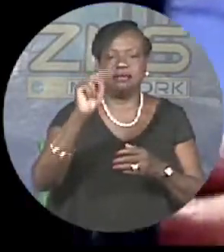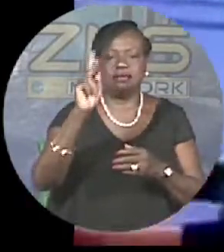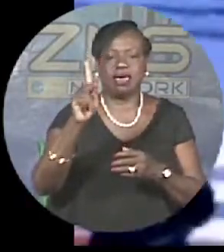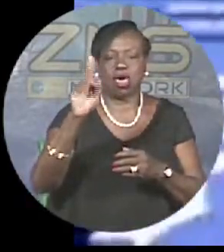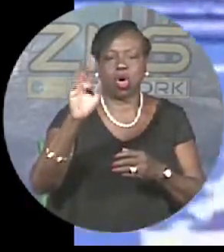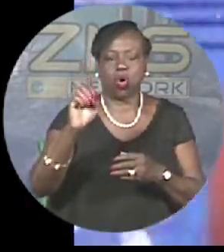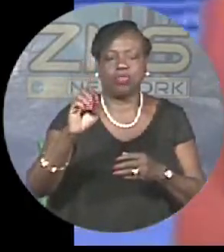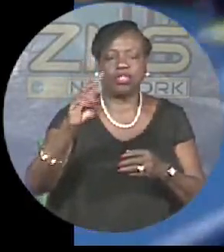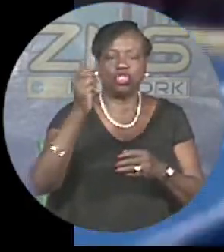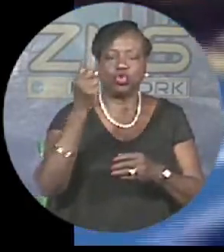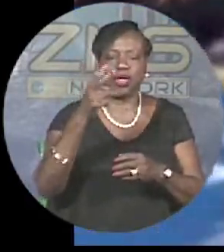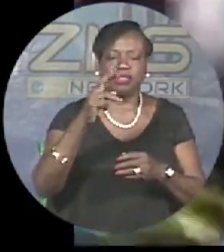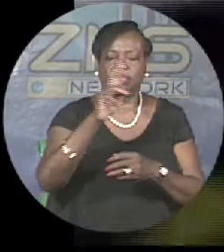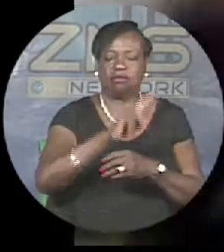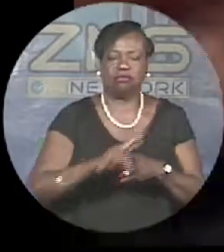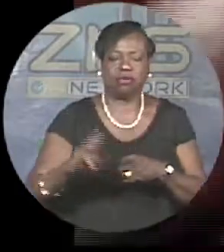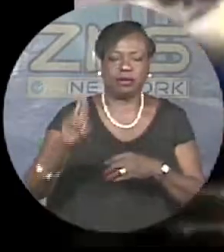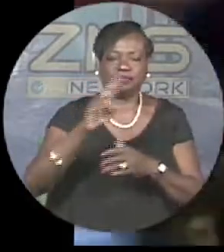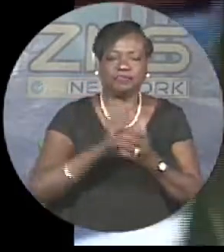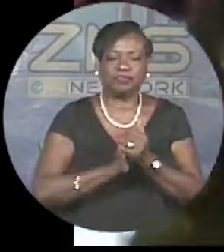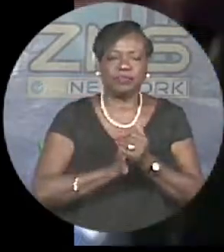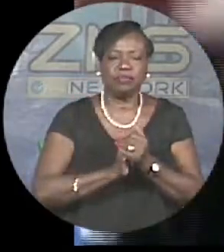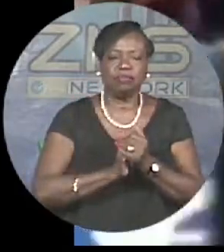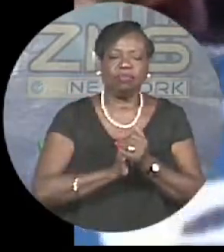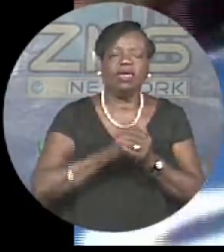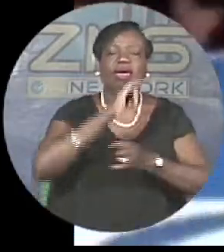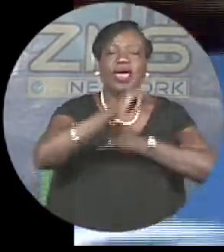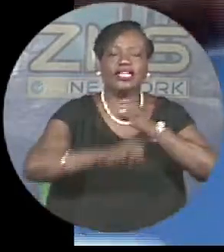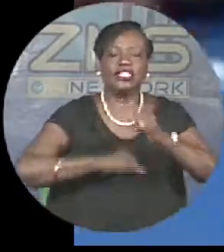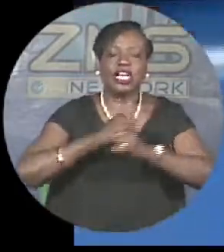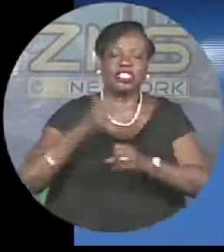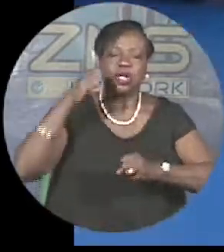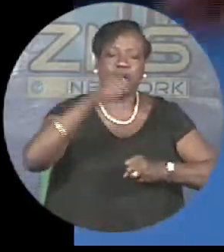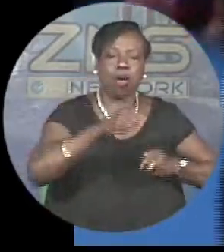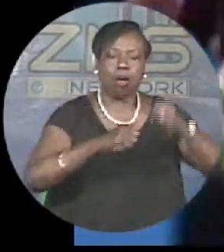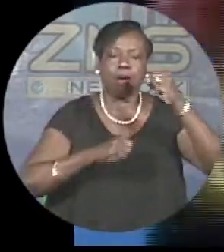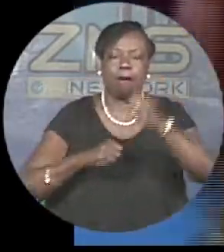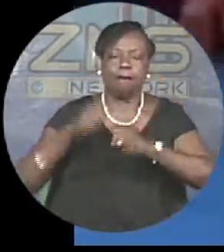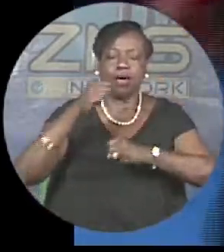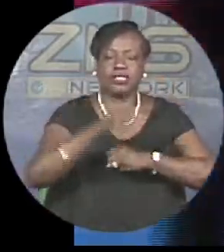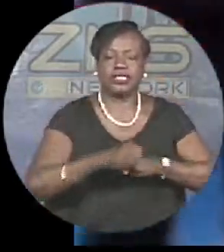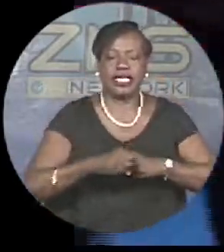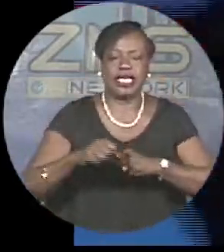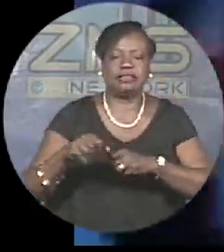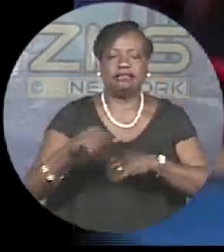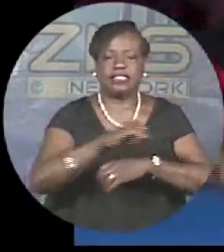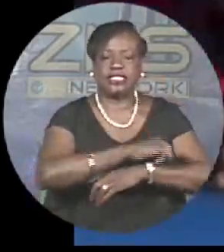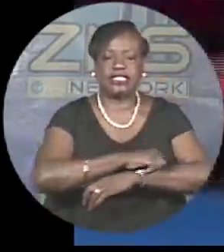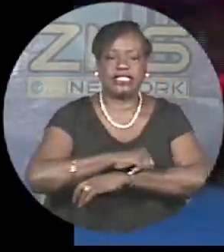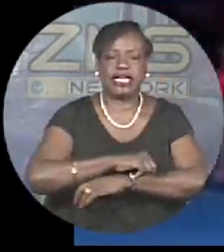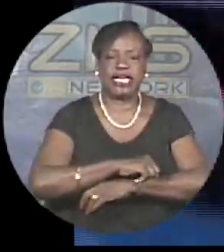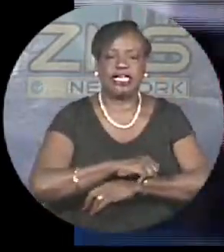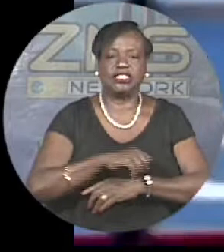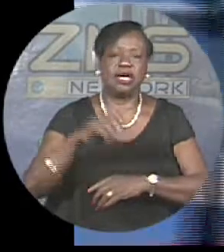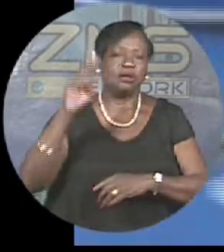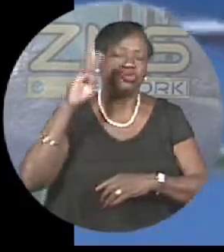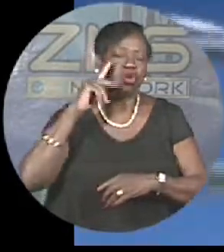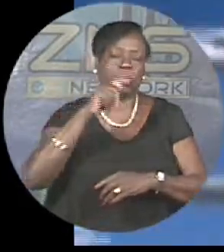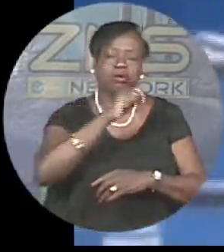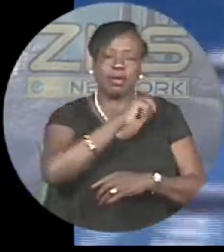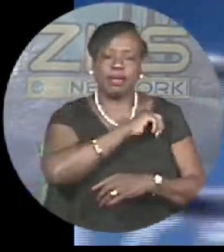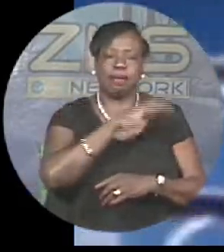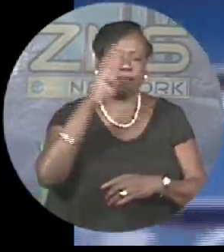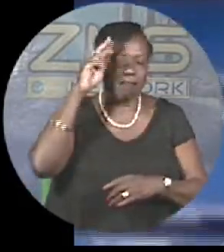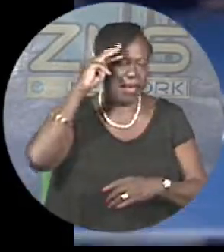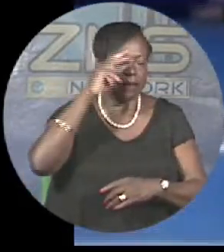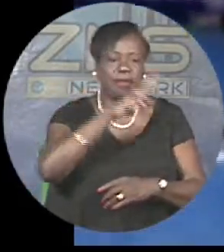12th round. And on the international boxing stage, Floyd Money Mayweather and Conor McGregor going at it in the ring. I